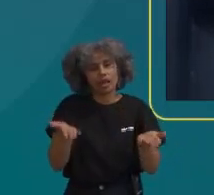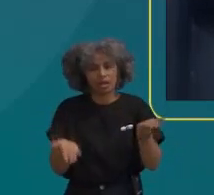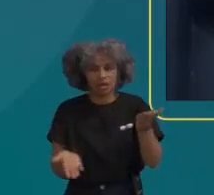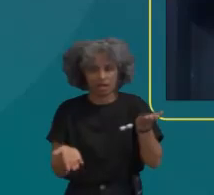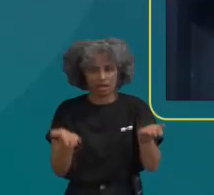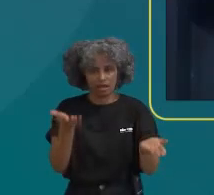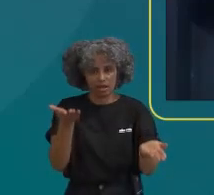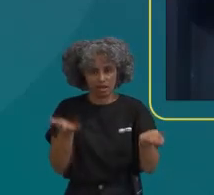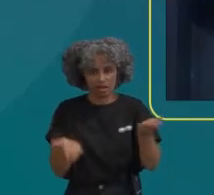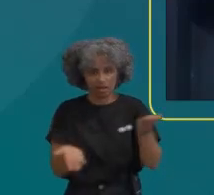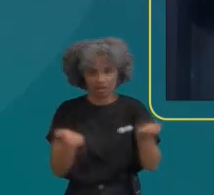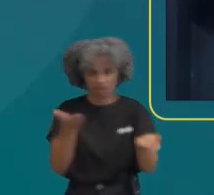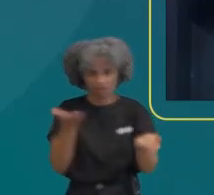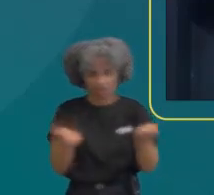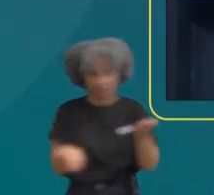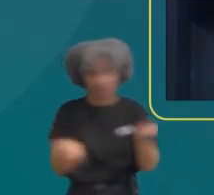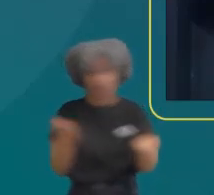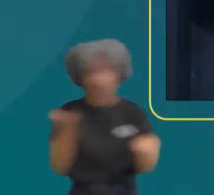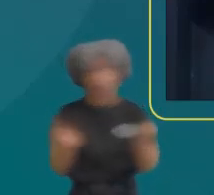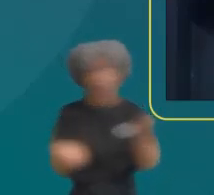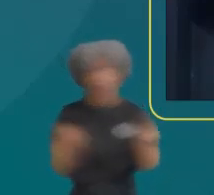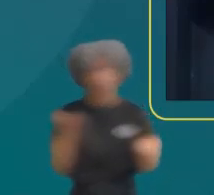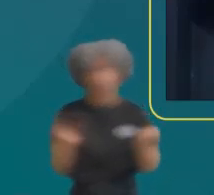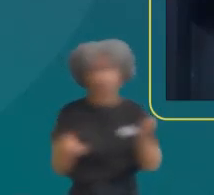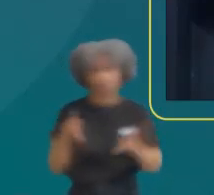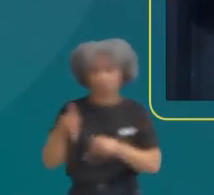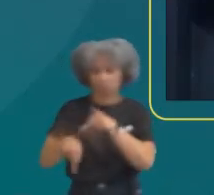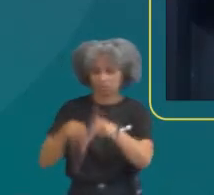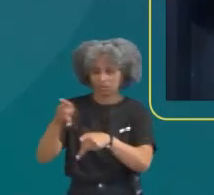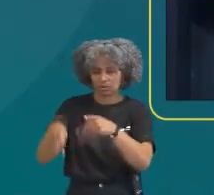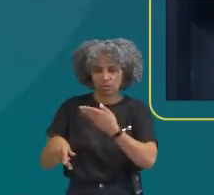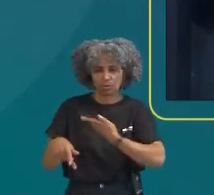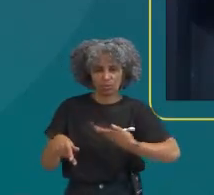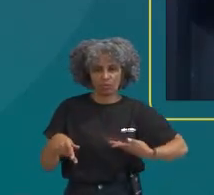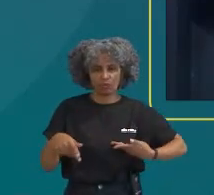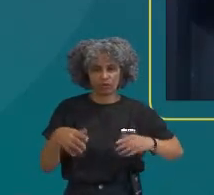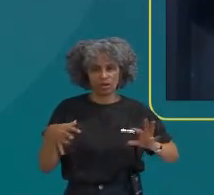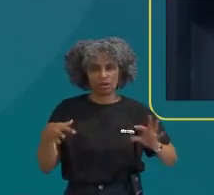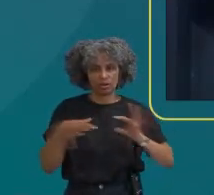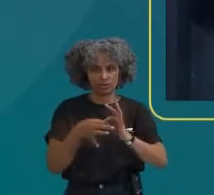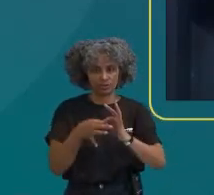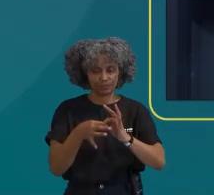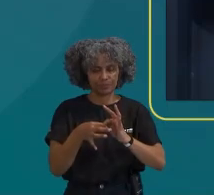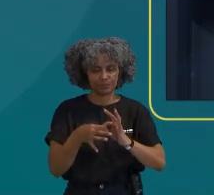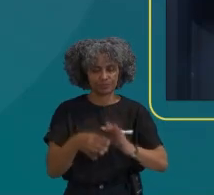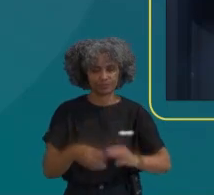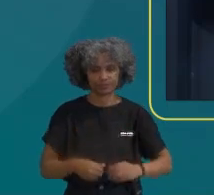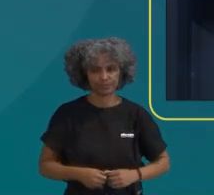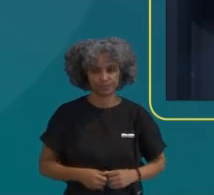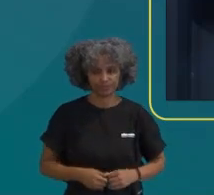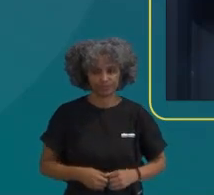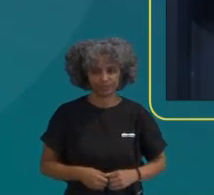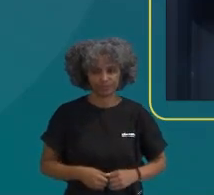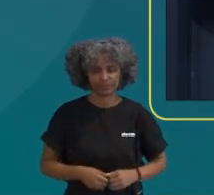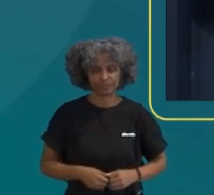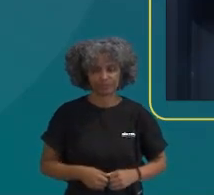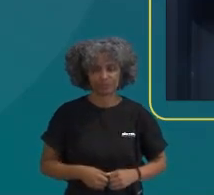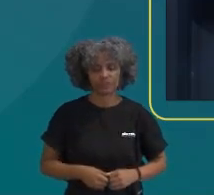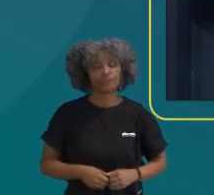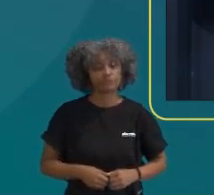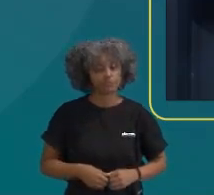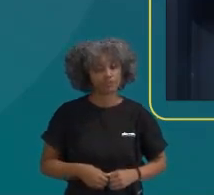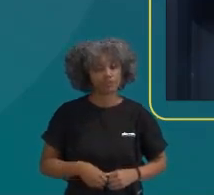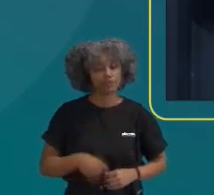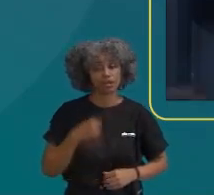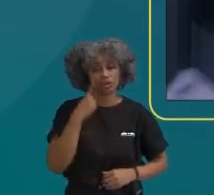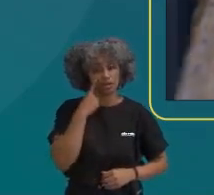community allowed us to continue to protect the interests of the local communities at the same time allows